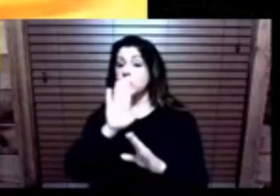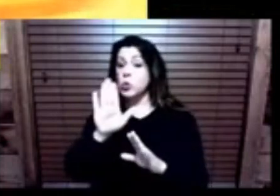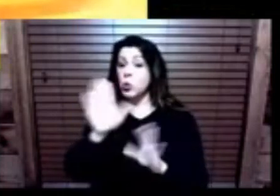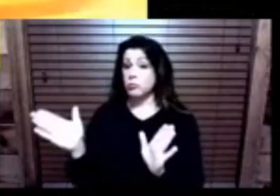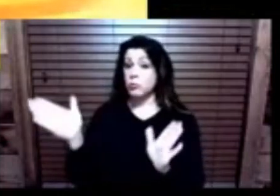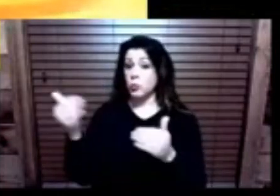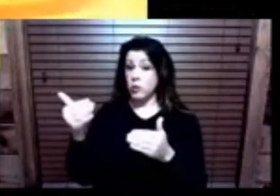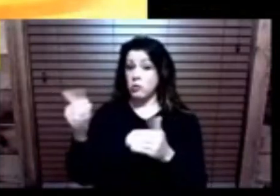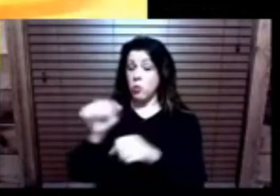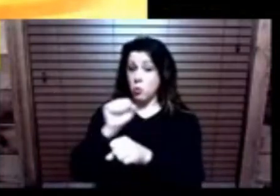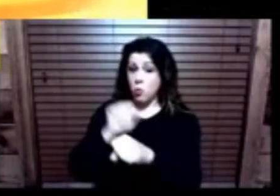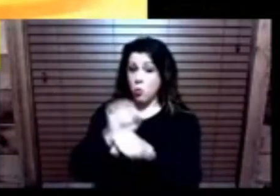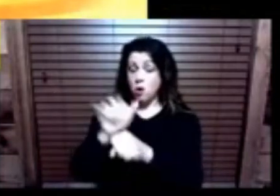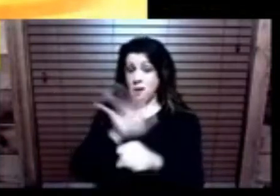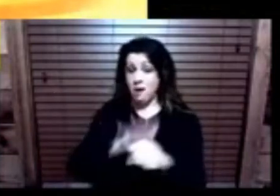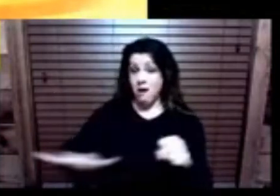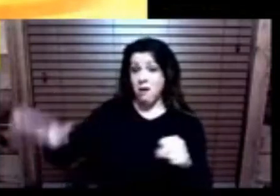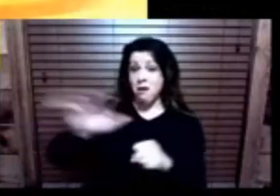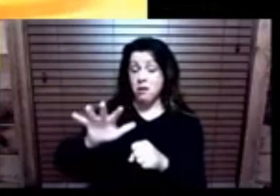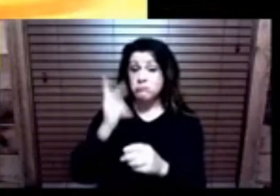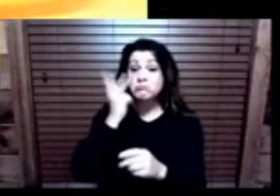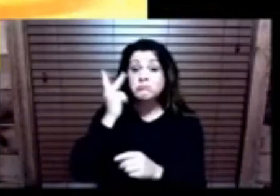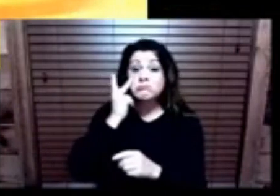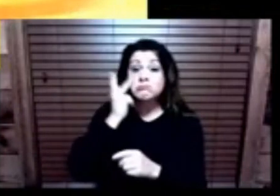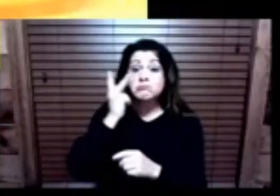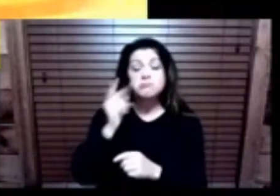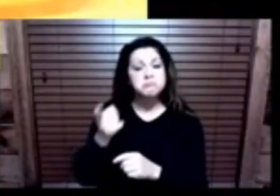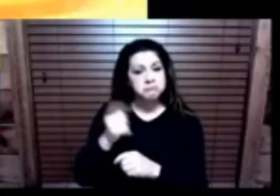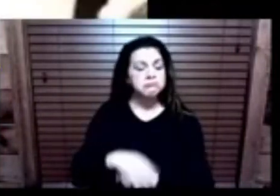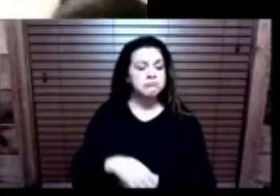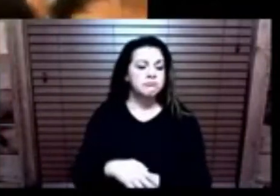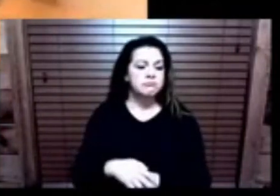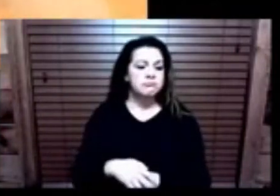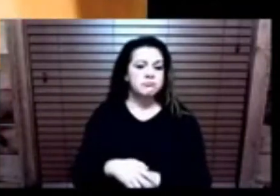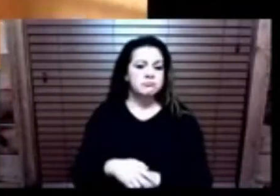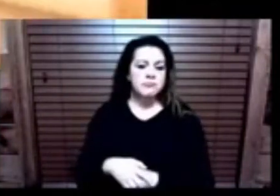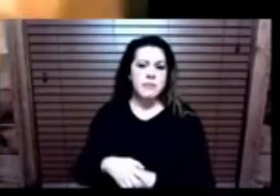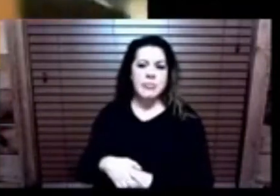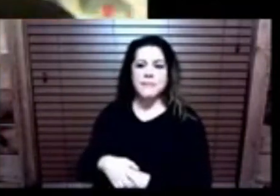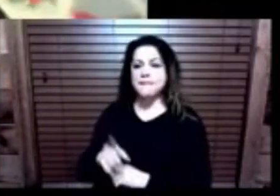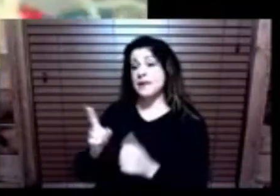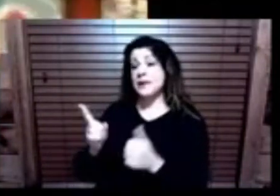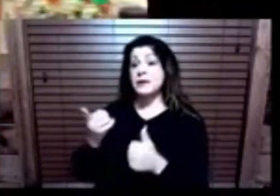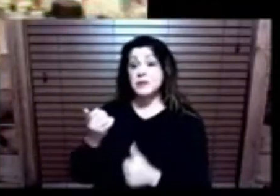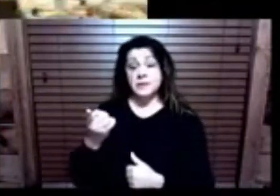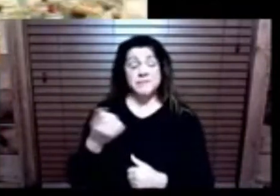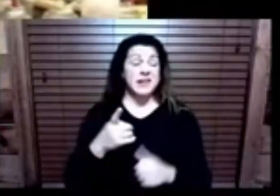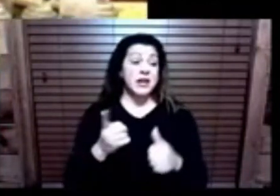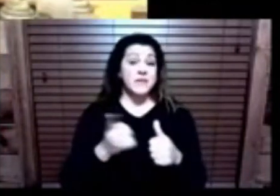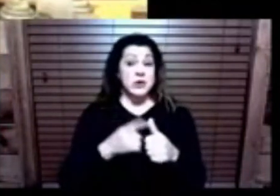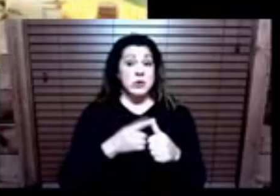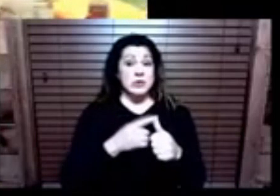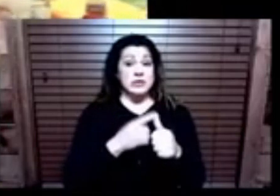Okay, let me walk around here. Okay. First of all, wow.